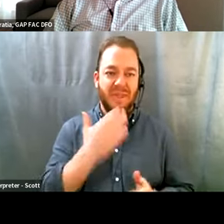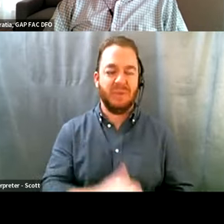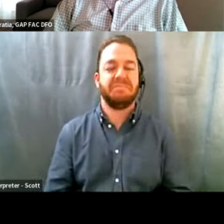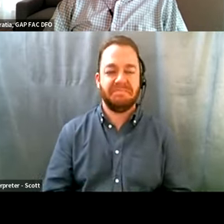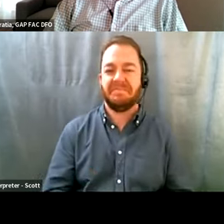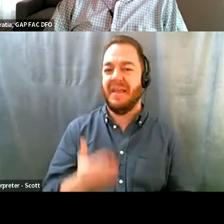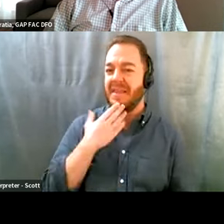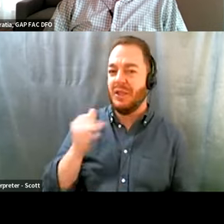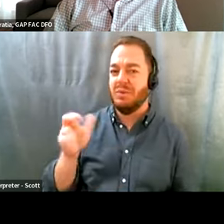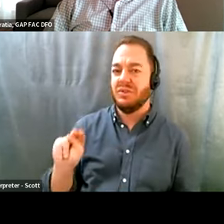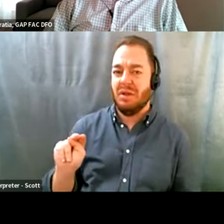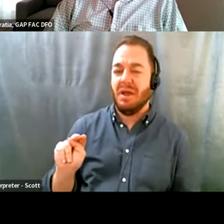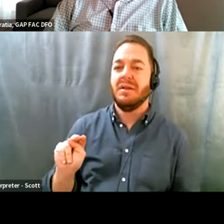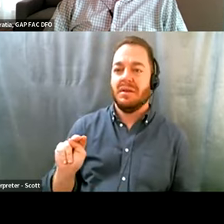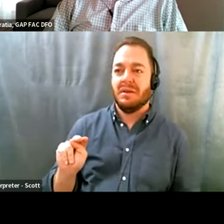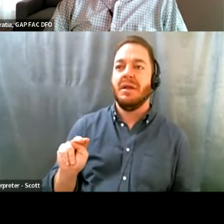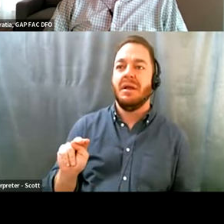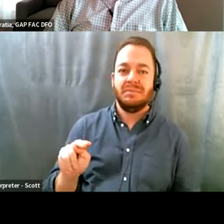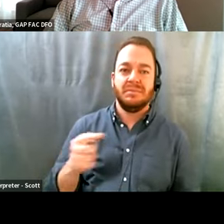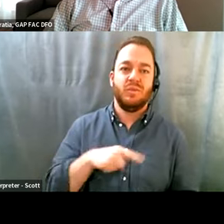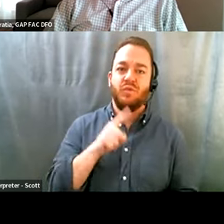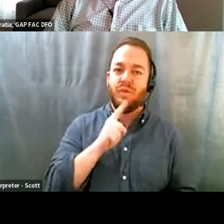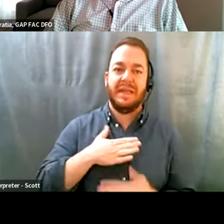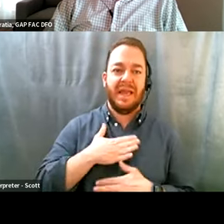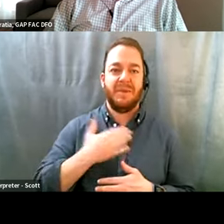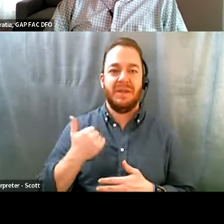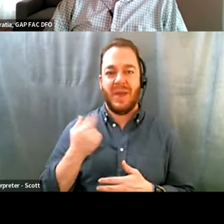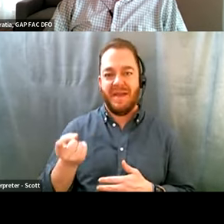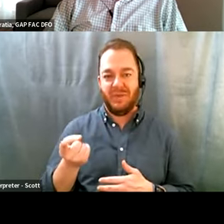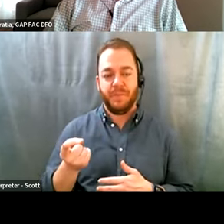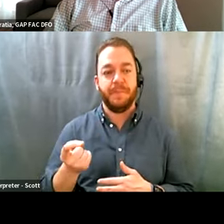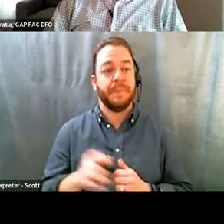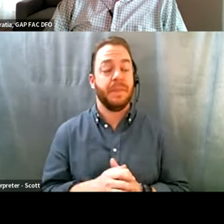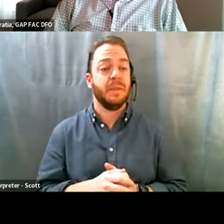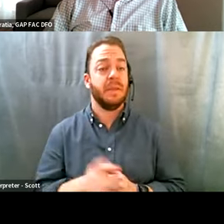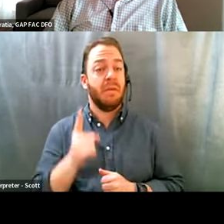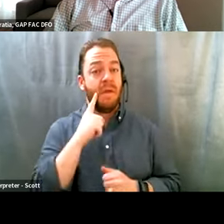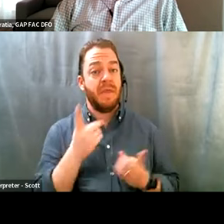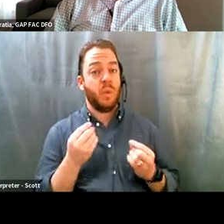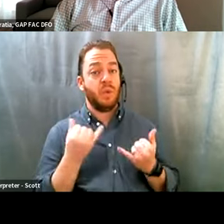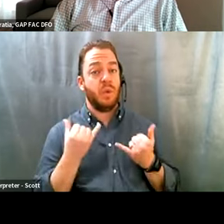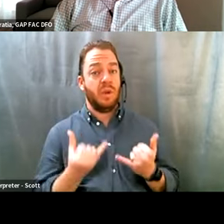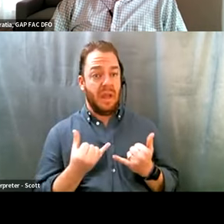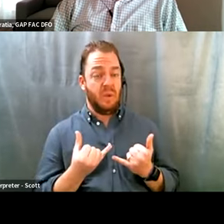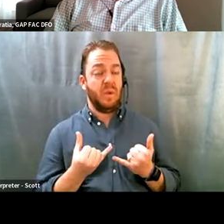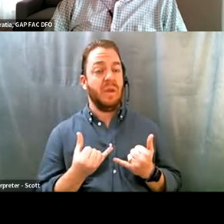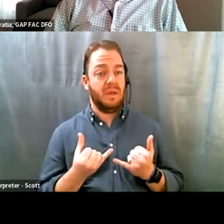Thank you, John. We're super pleased to have you. So I think what we'll do now is we